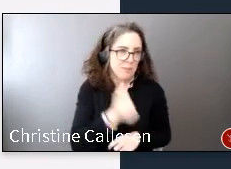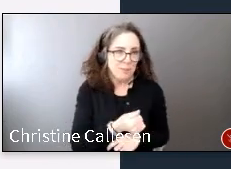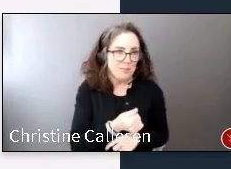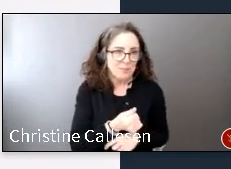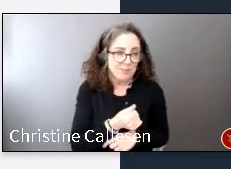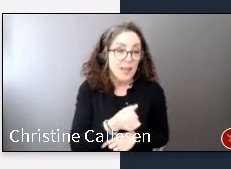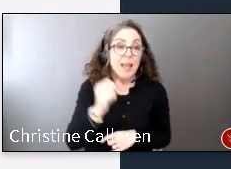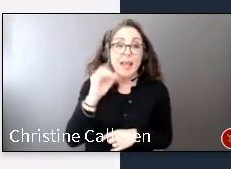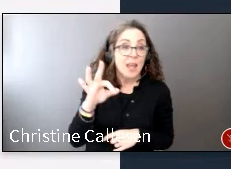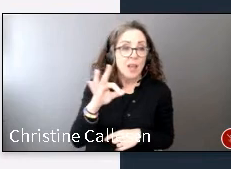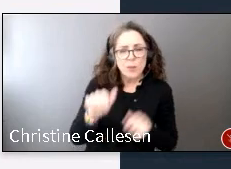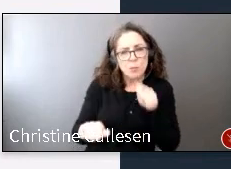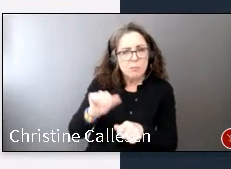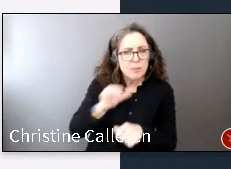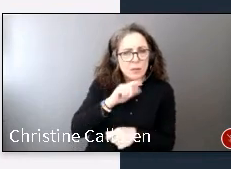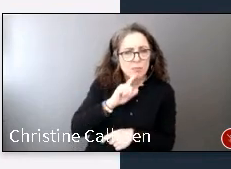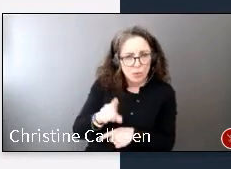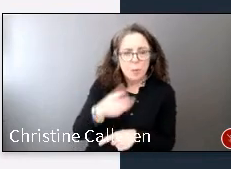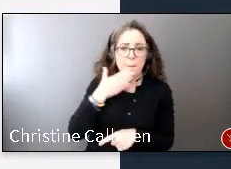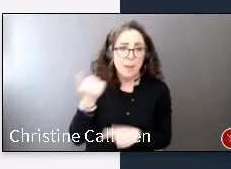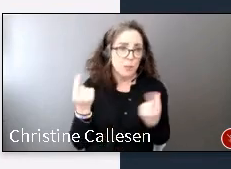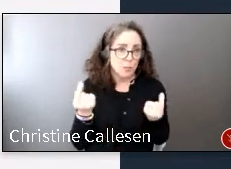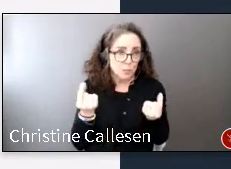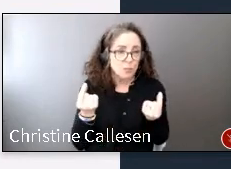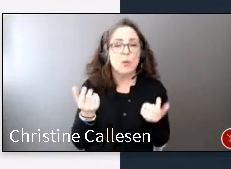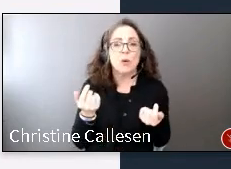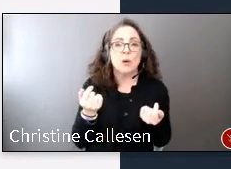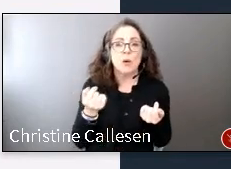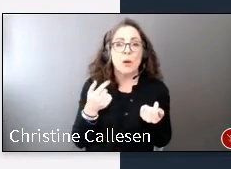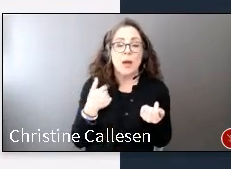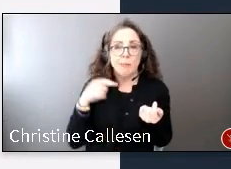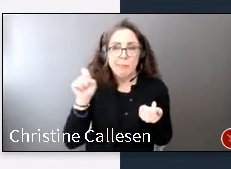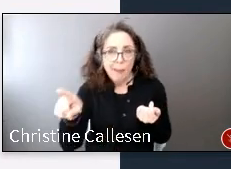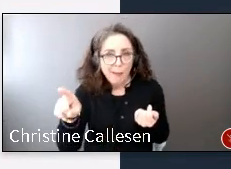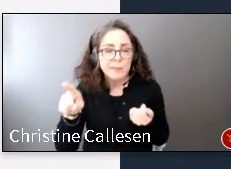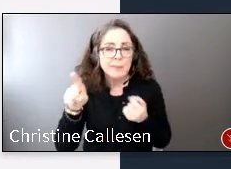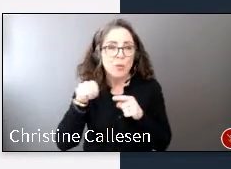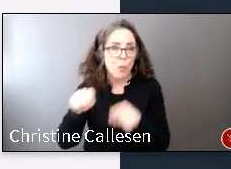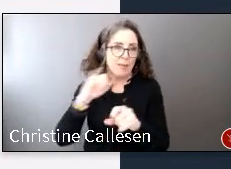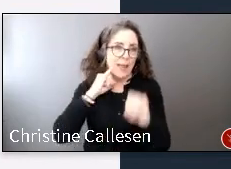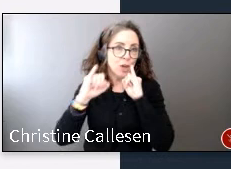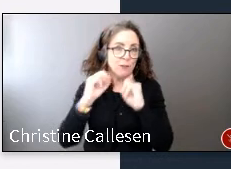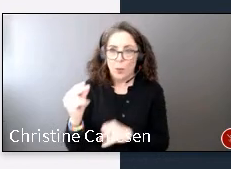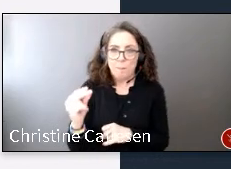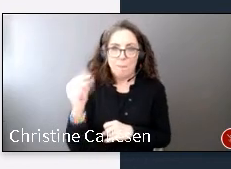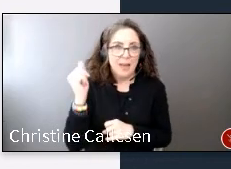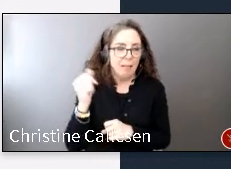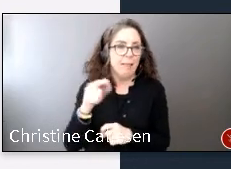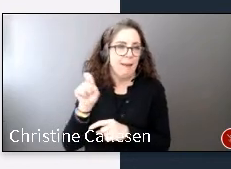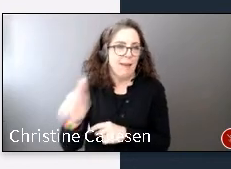If you're not sure about something, the best thing you can do is to raise your questions with the interviewer immediately during your